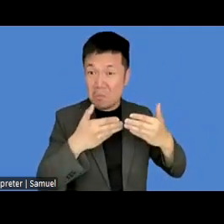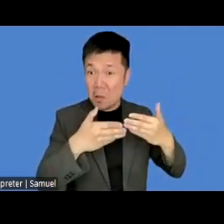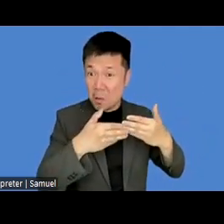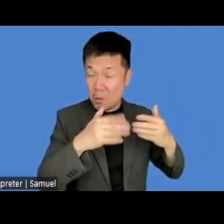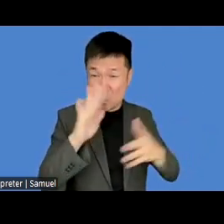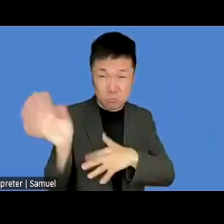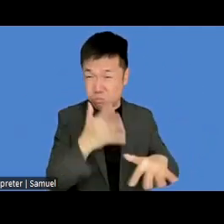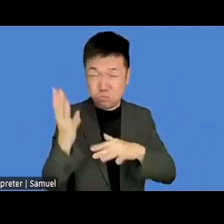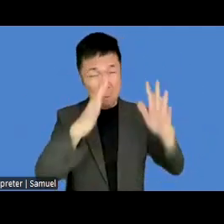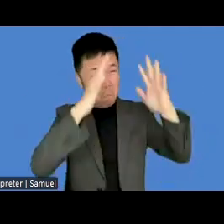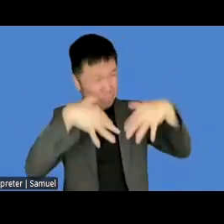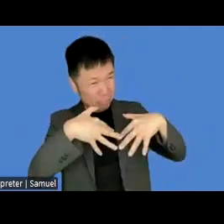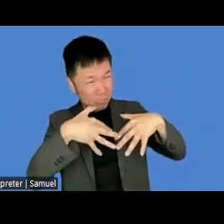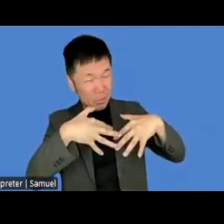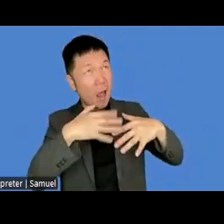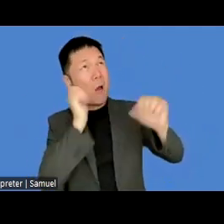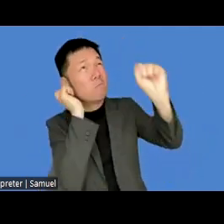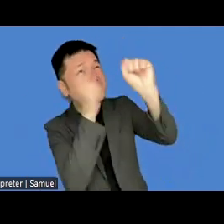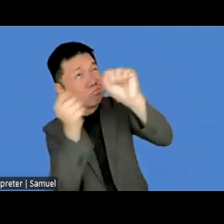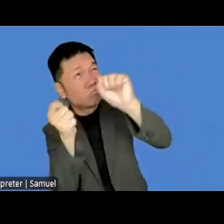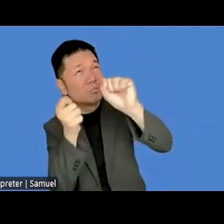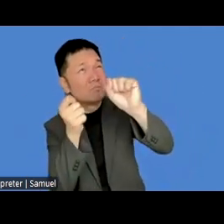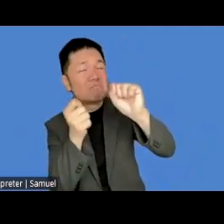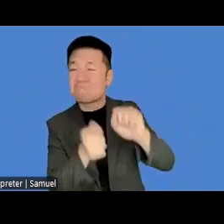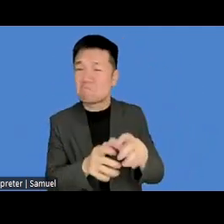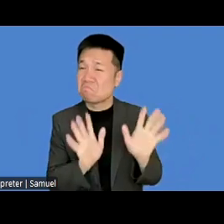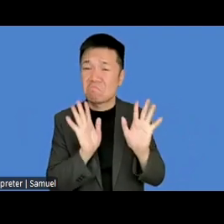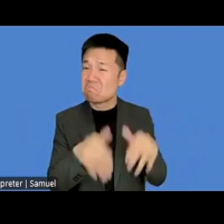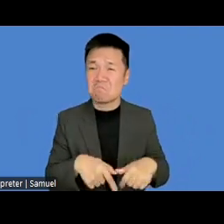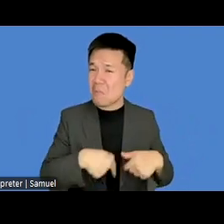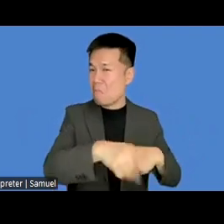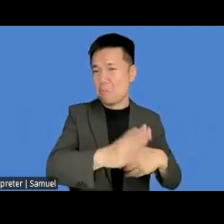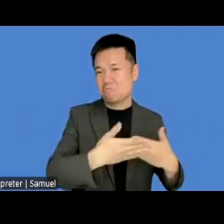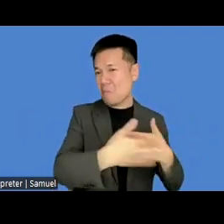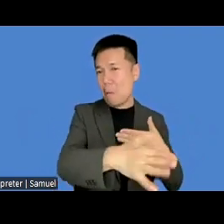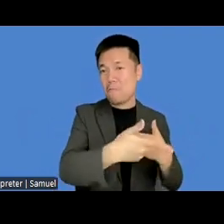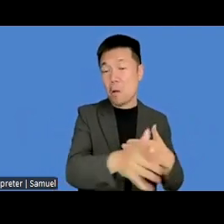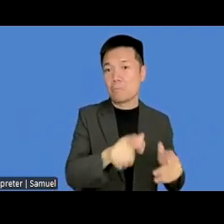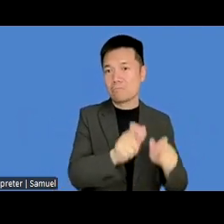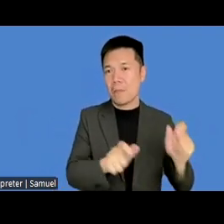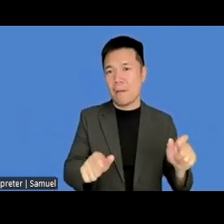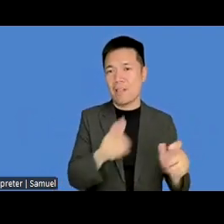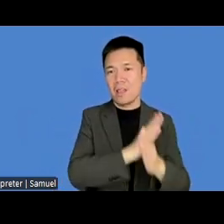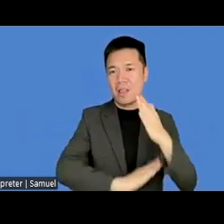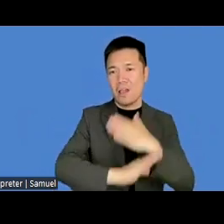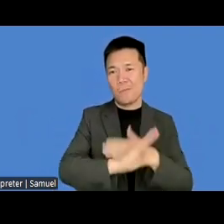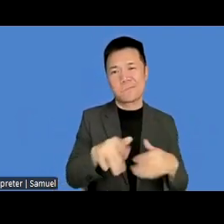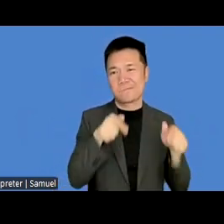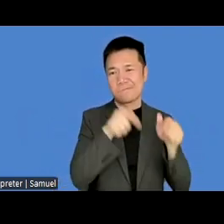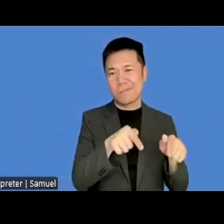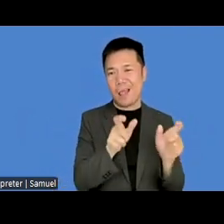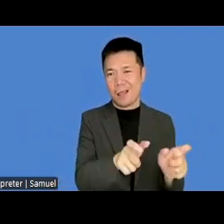So what we also observed was the context, what happened outside. So we saw the lack of community services and support for people